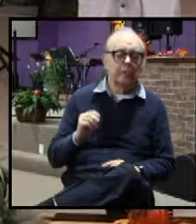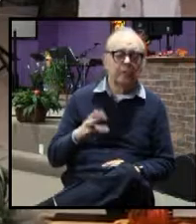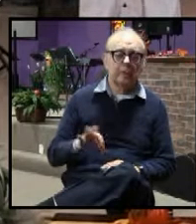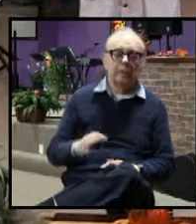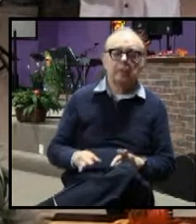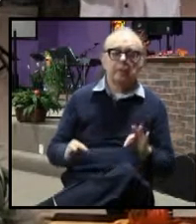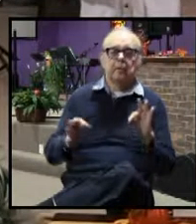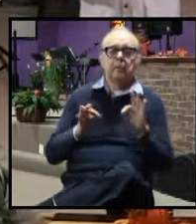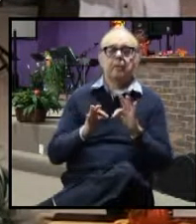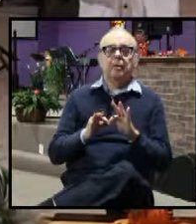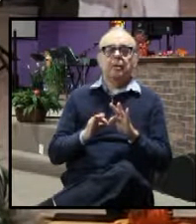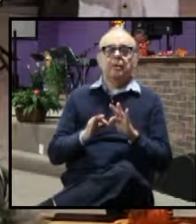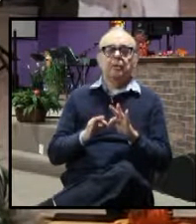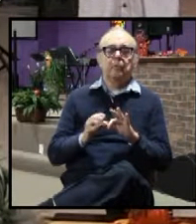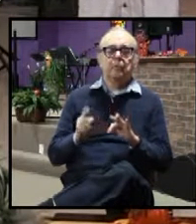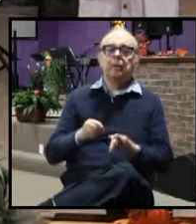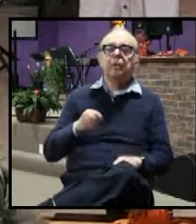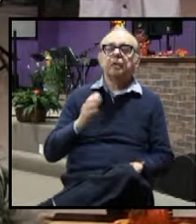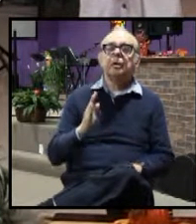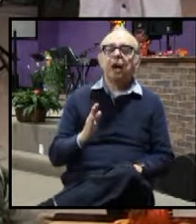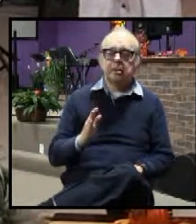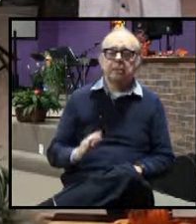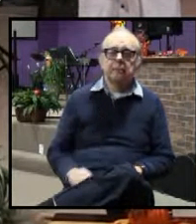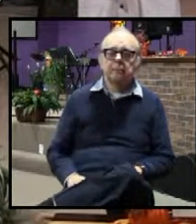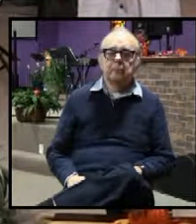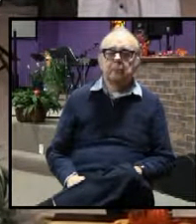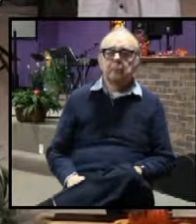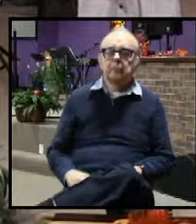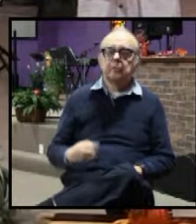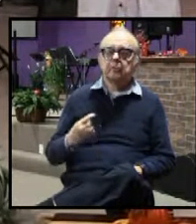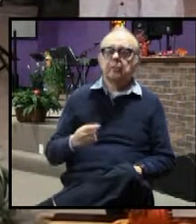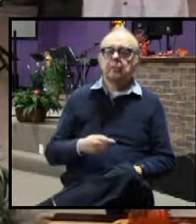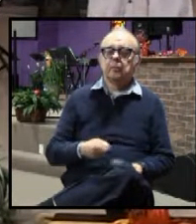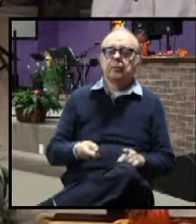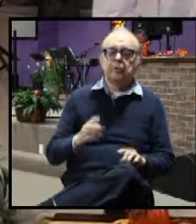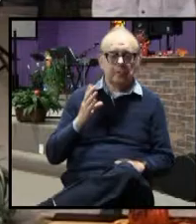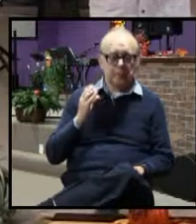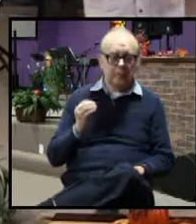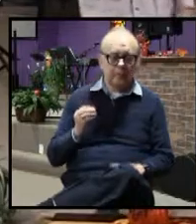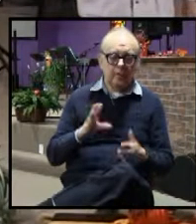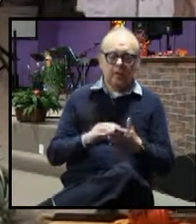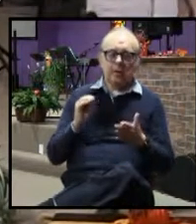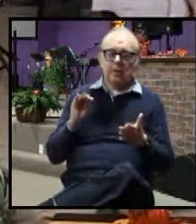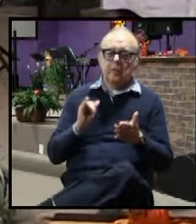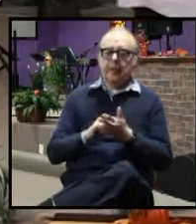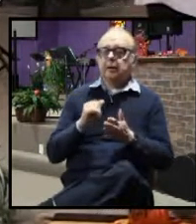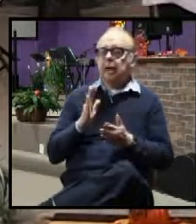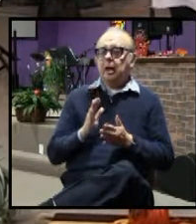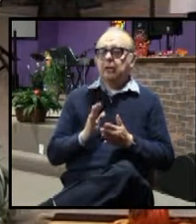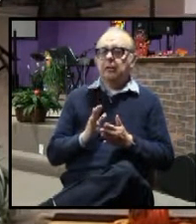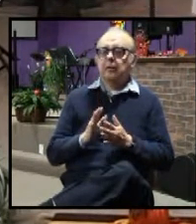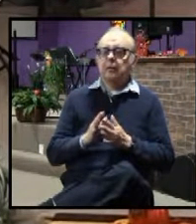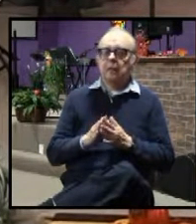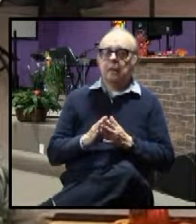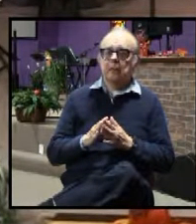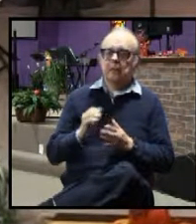You find your significance in God. And when you learn that God